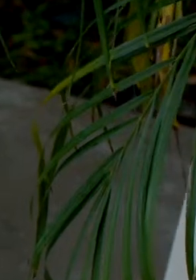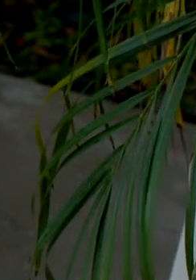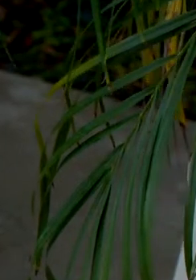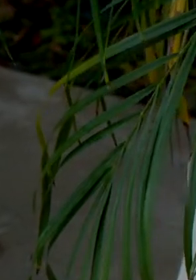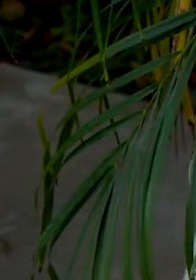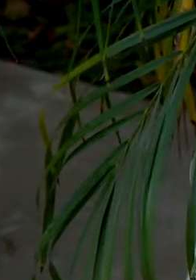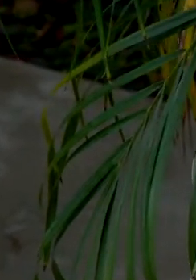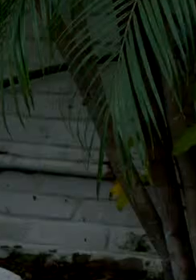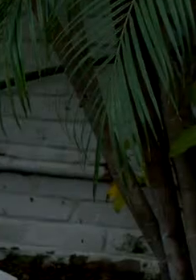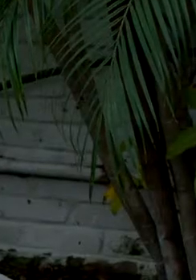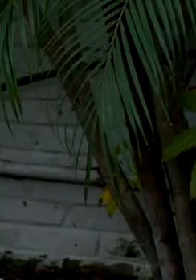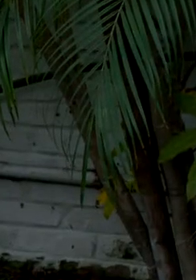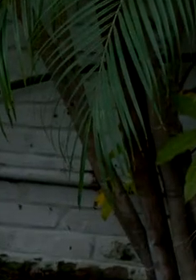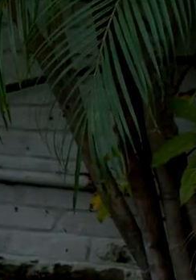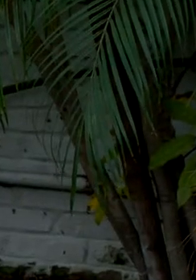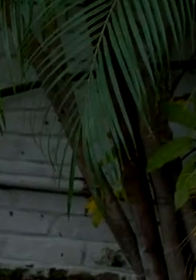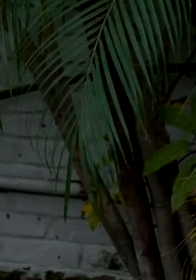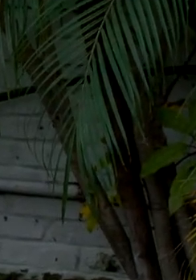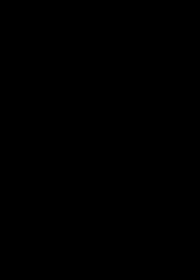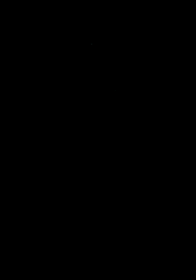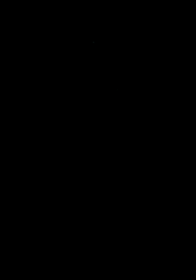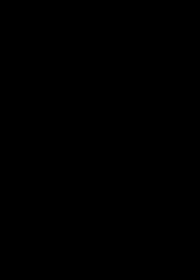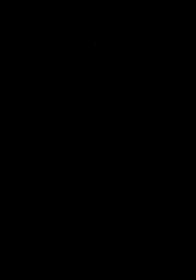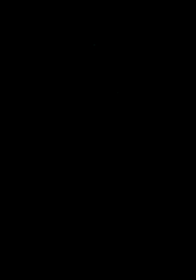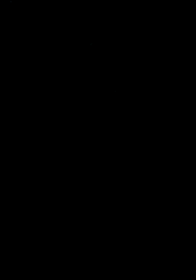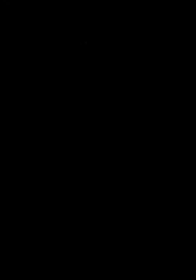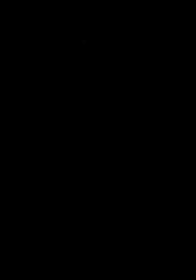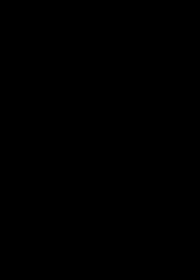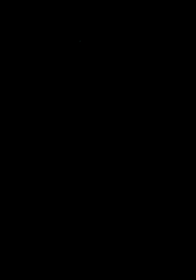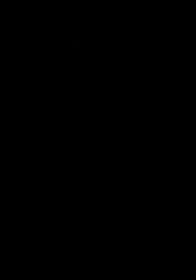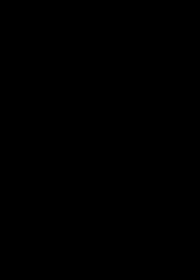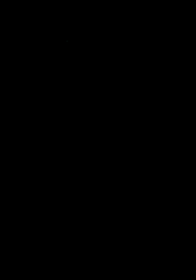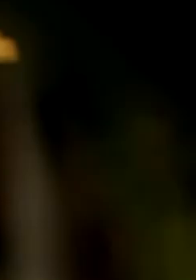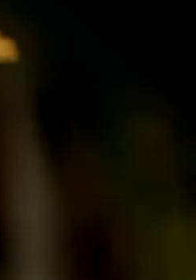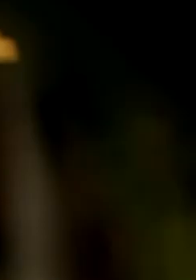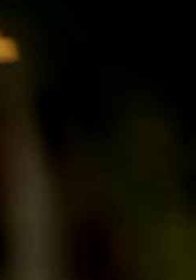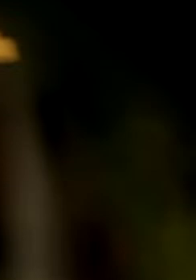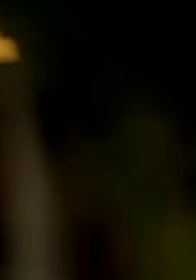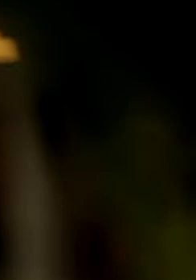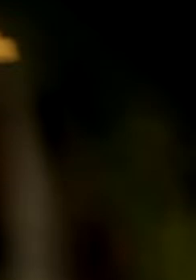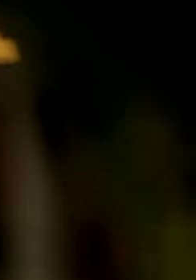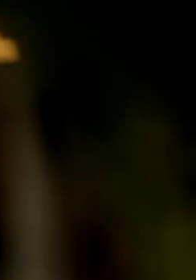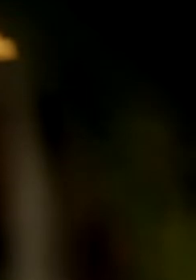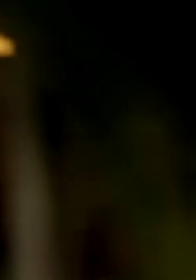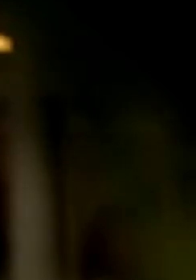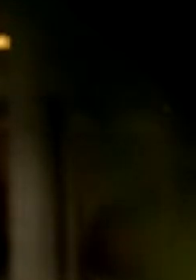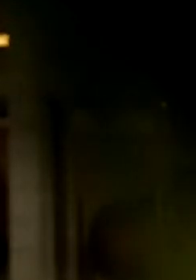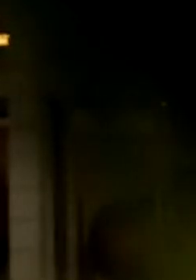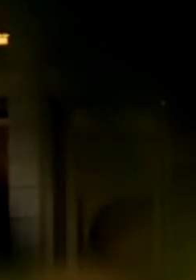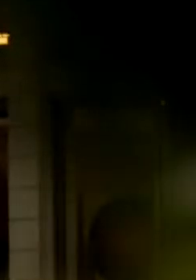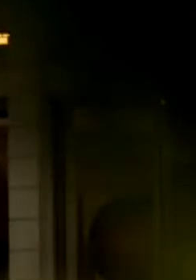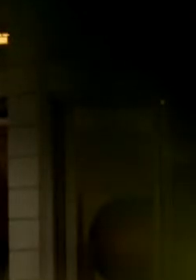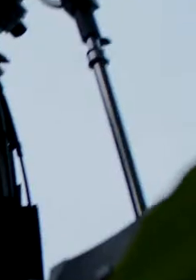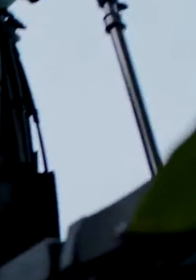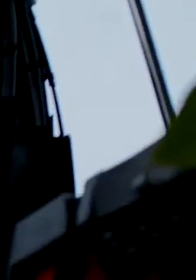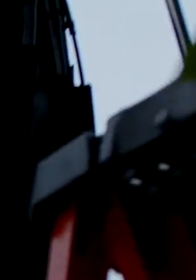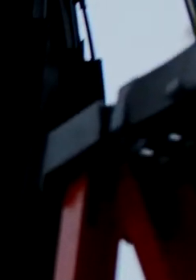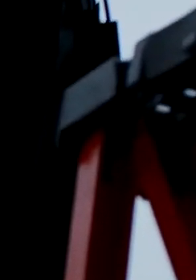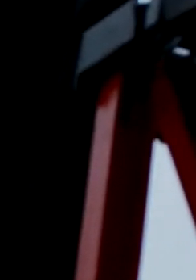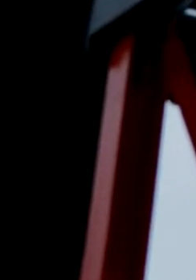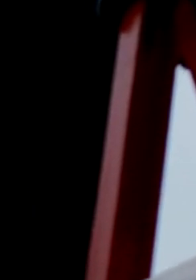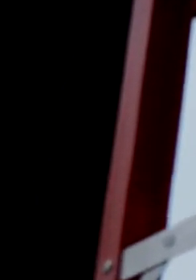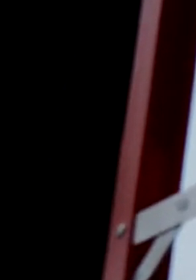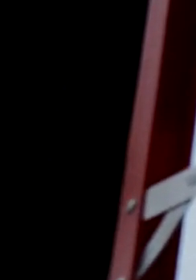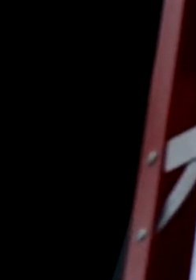infinite amount of third-party modifiers. I feel like this light will change the way we work. What I love most about